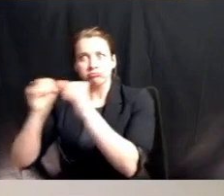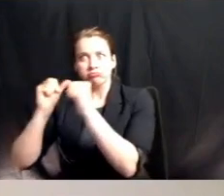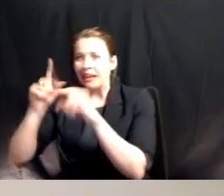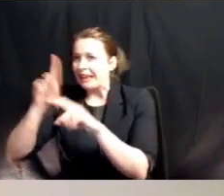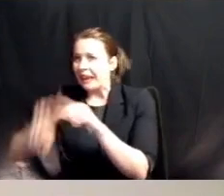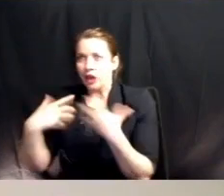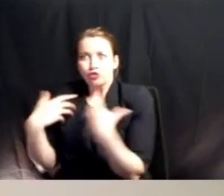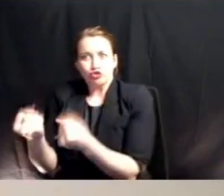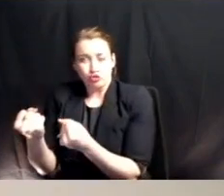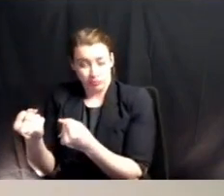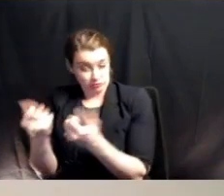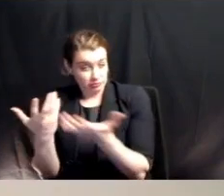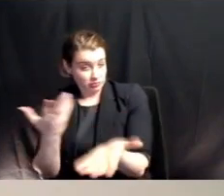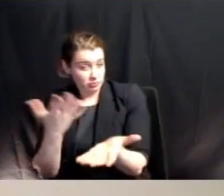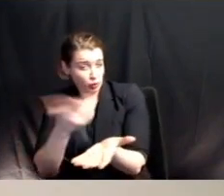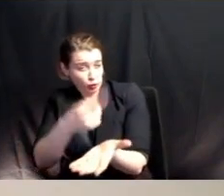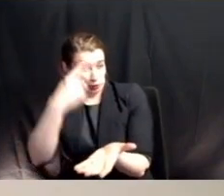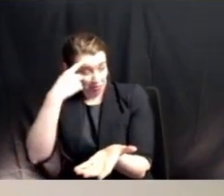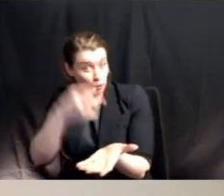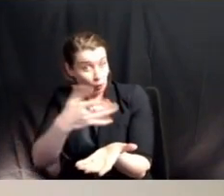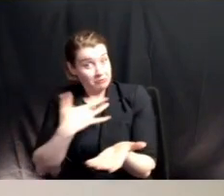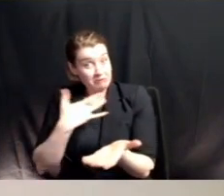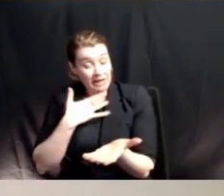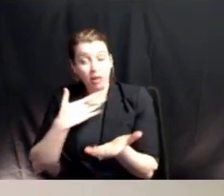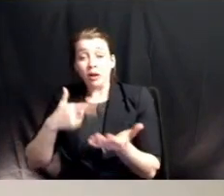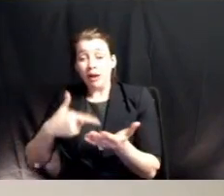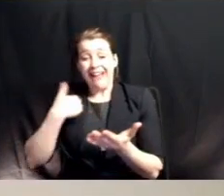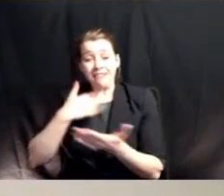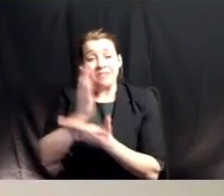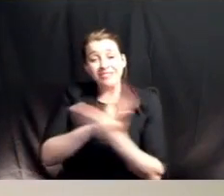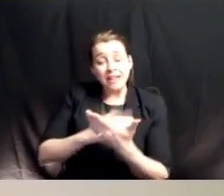that phase 5 will happen with the virus still among us?